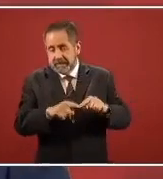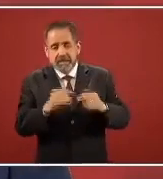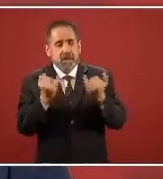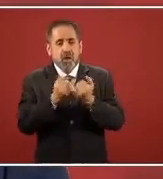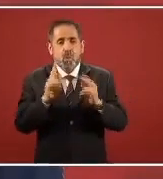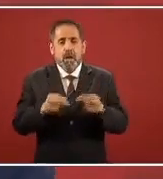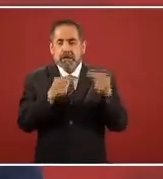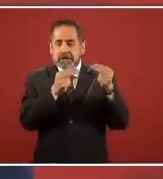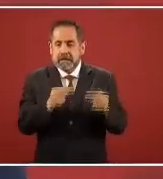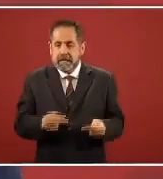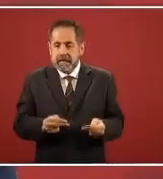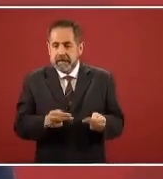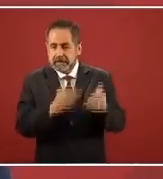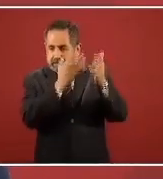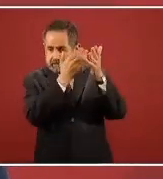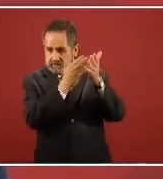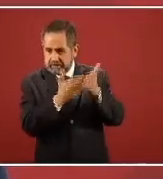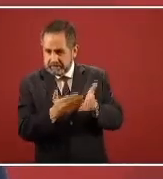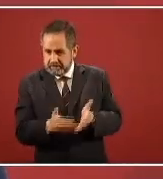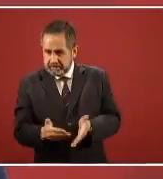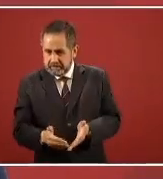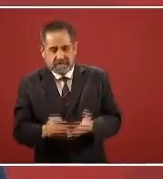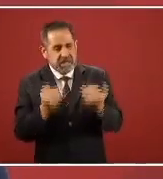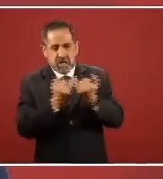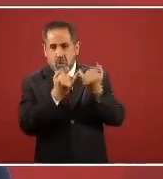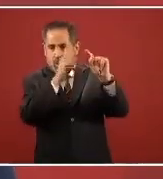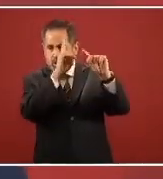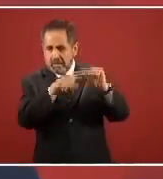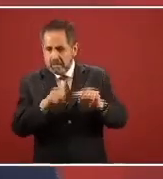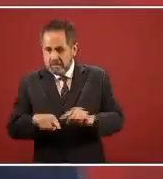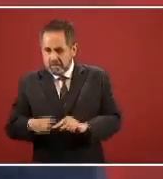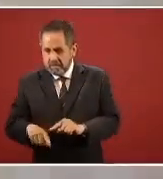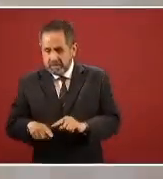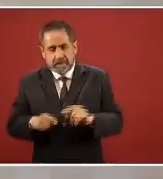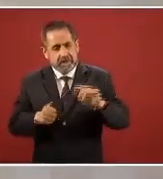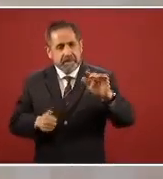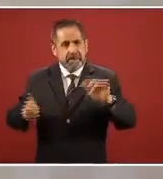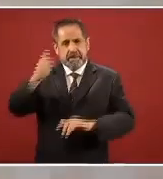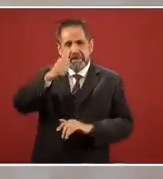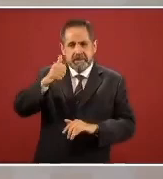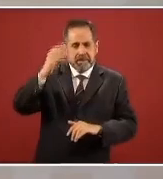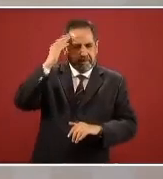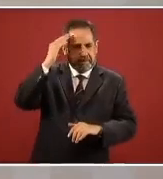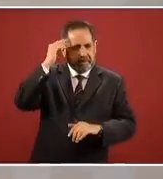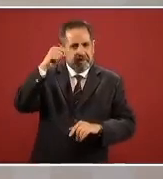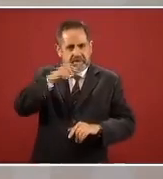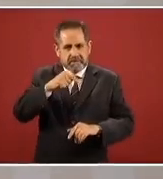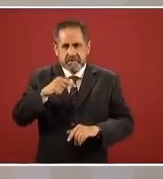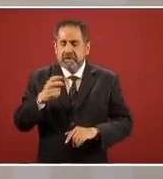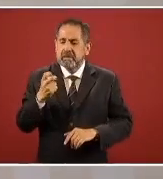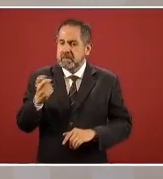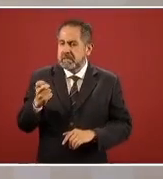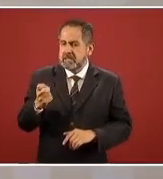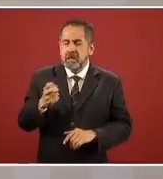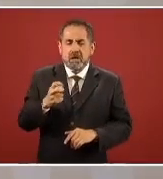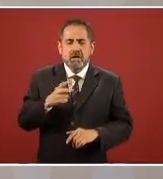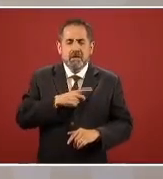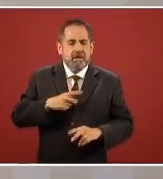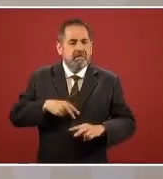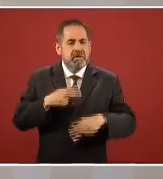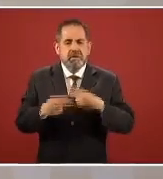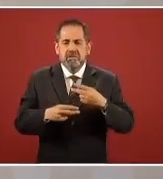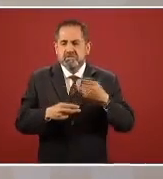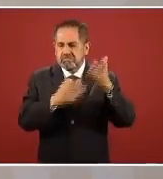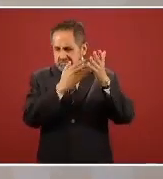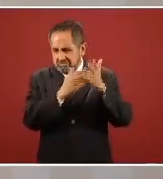las escaleras. The way you sweep some stairs. Arriba. From the top. Y esto tiene que ir. And this has